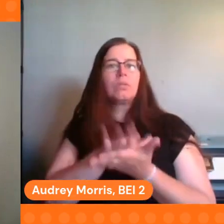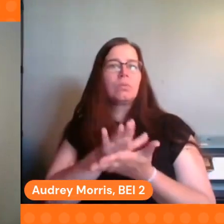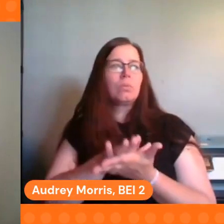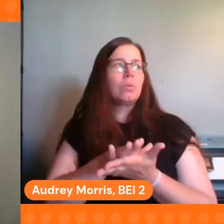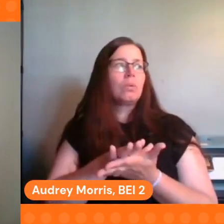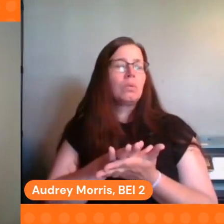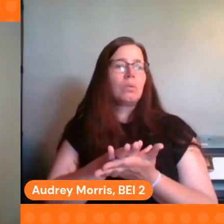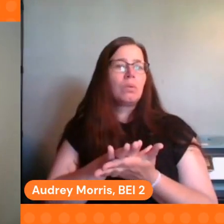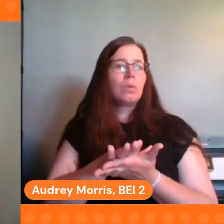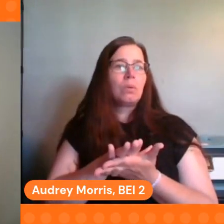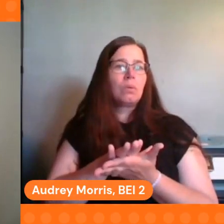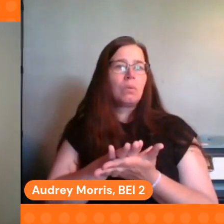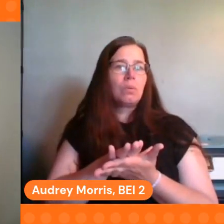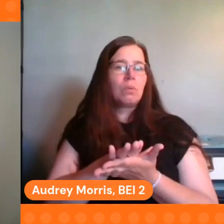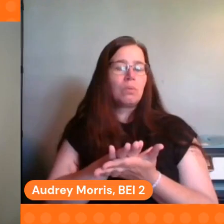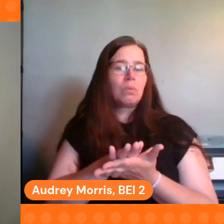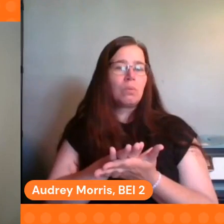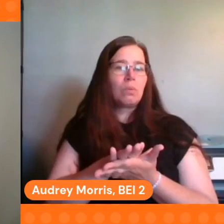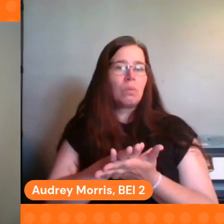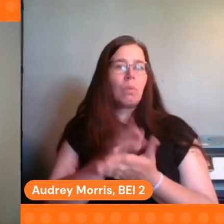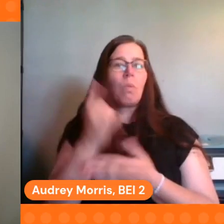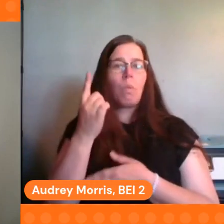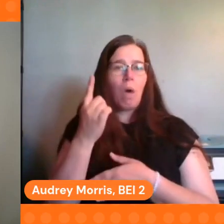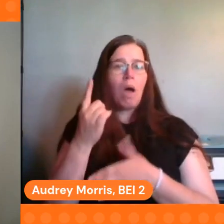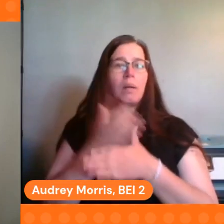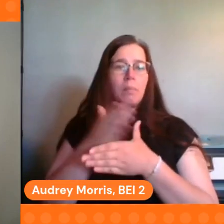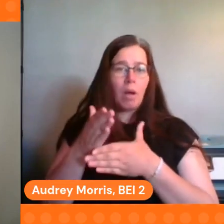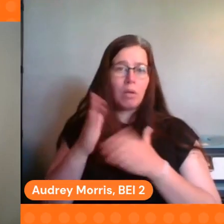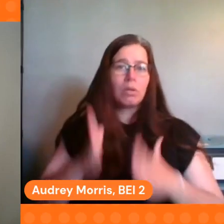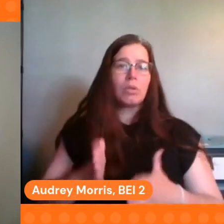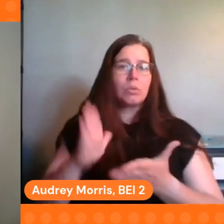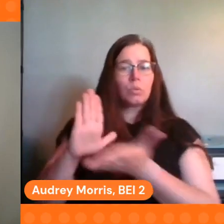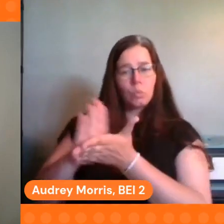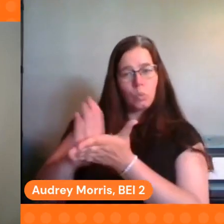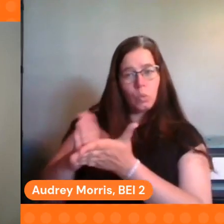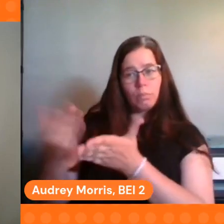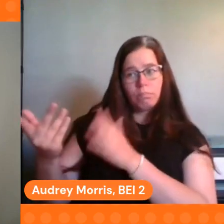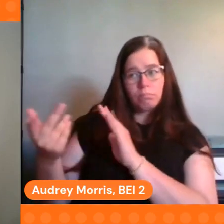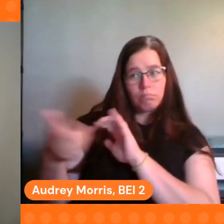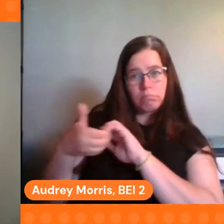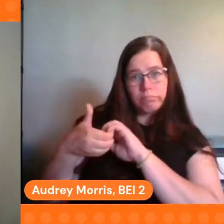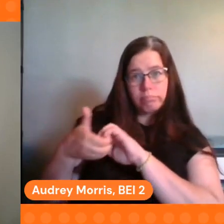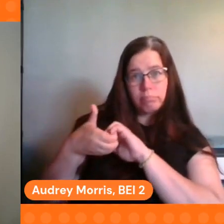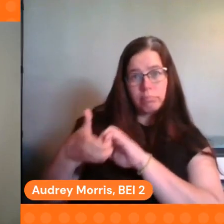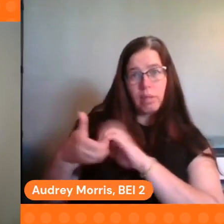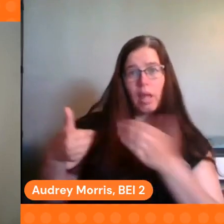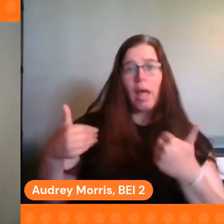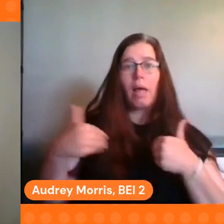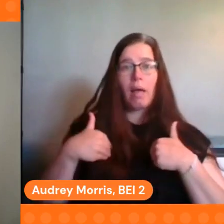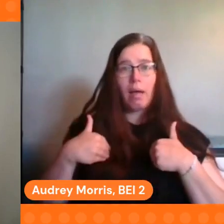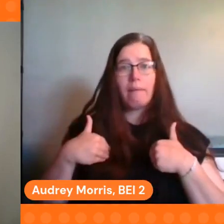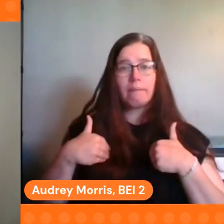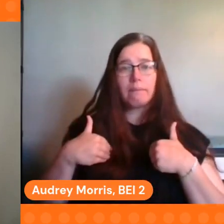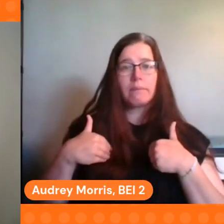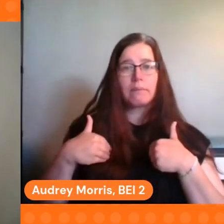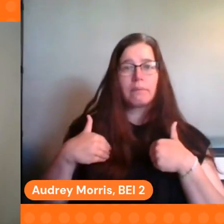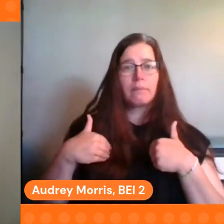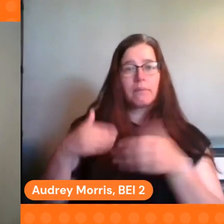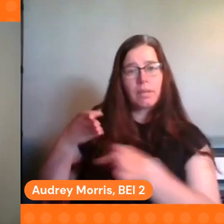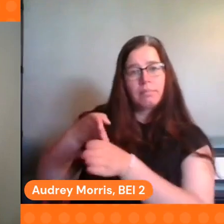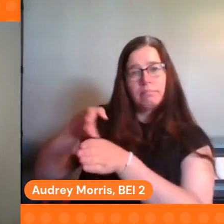of the partner schools that we collaborate with, they have a section, or let's